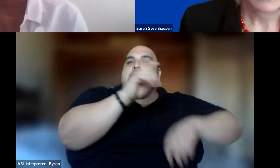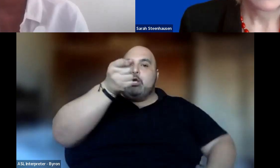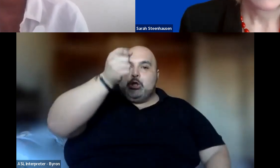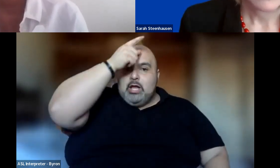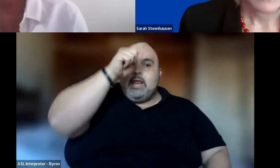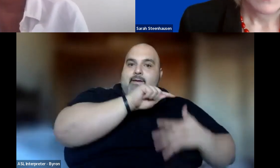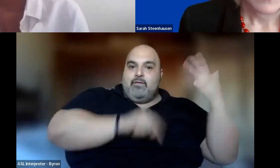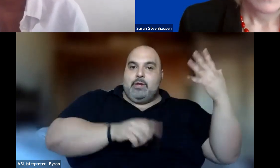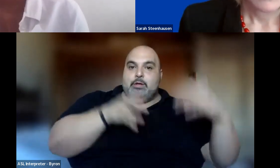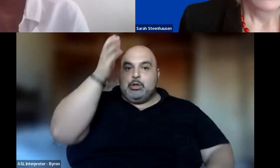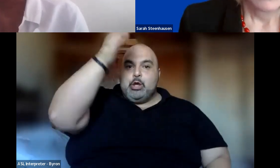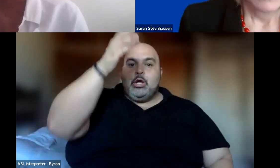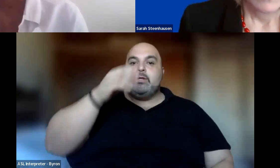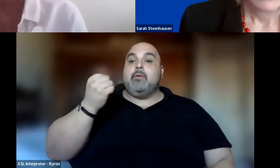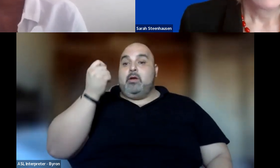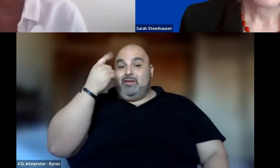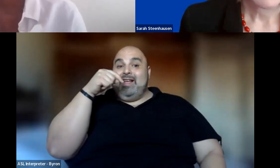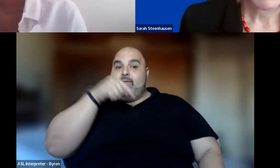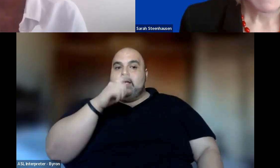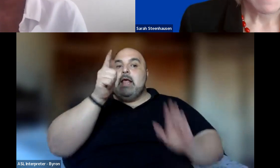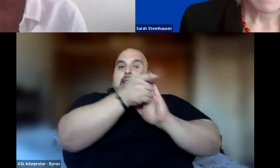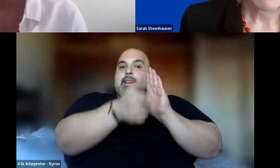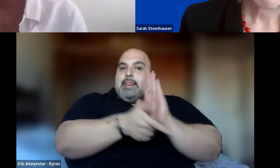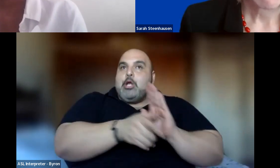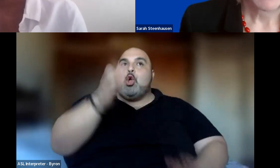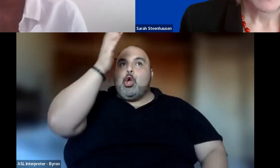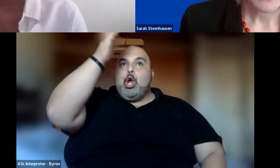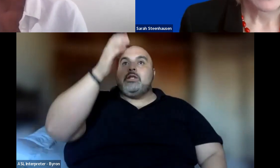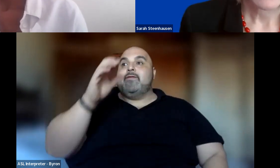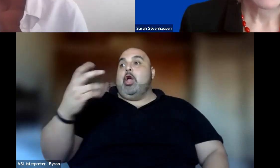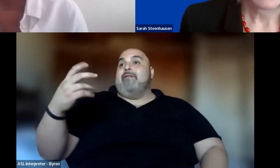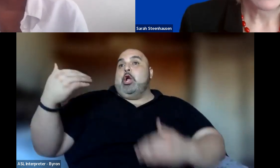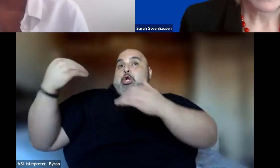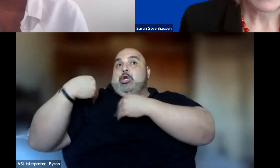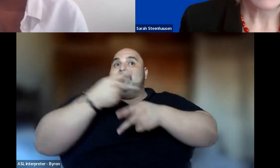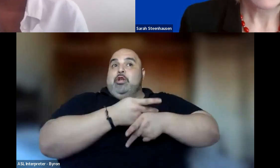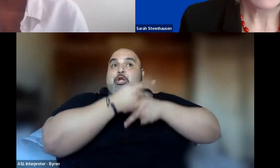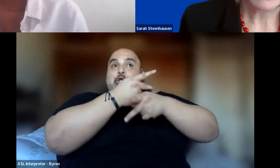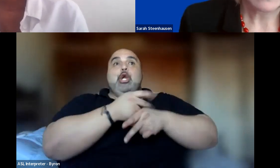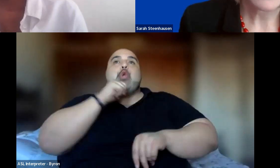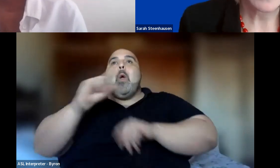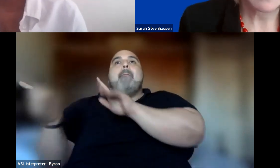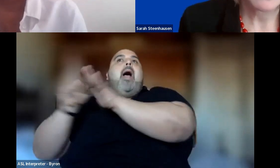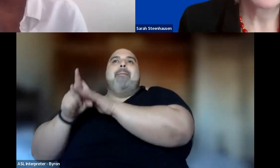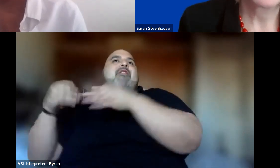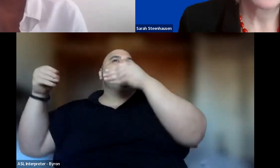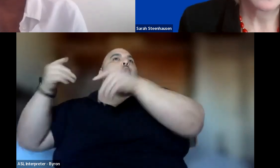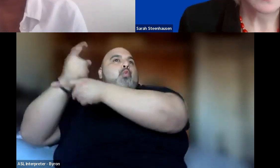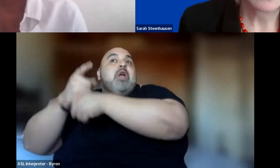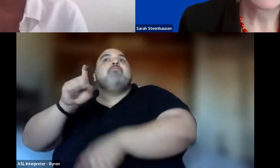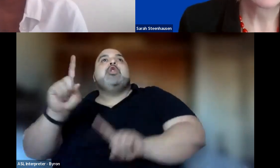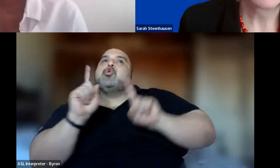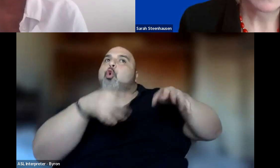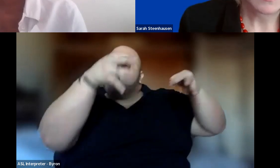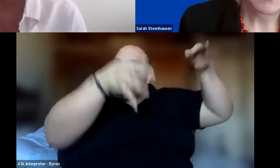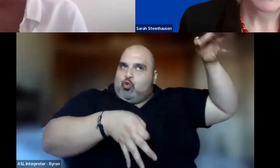concepts, because they are legal concepts. Like conservatorships do not pop up at your local grocery store. Like you have to go to court for this.